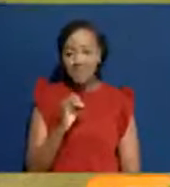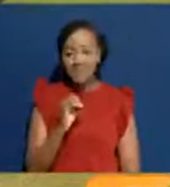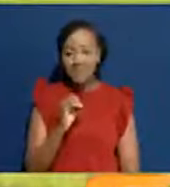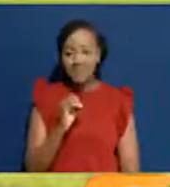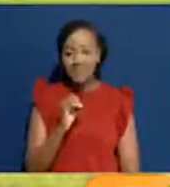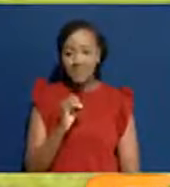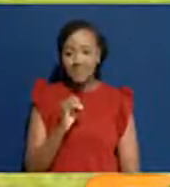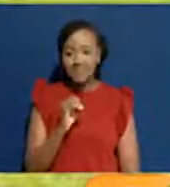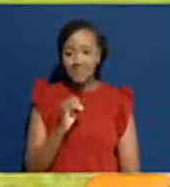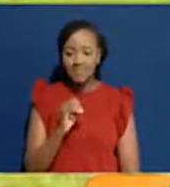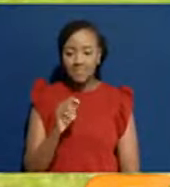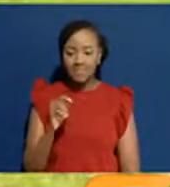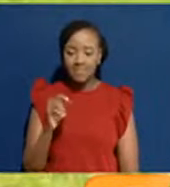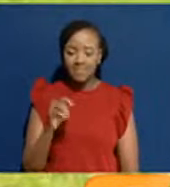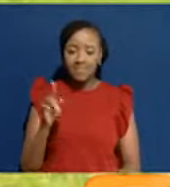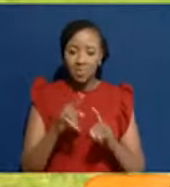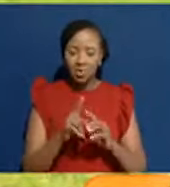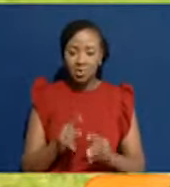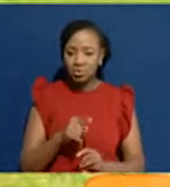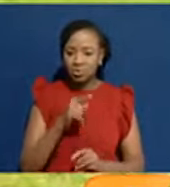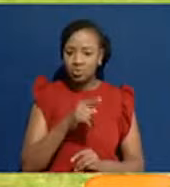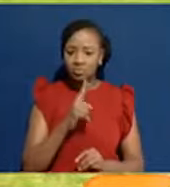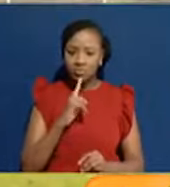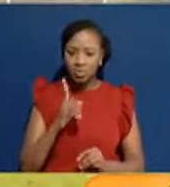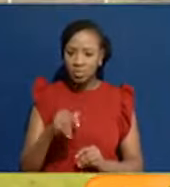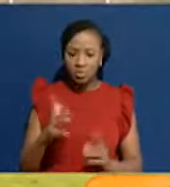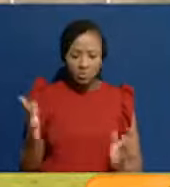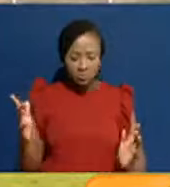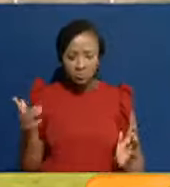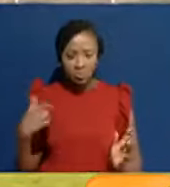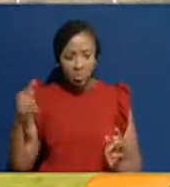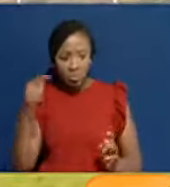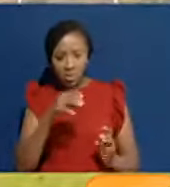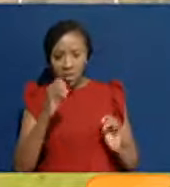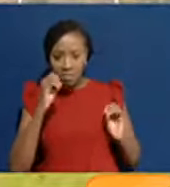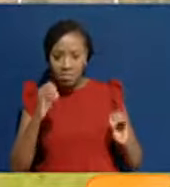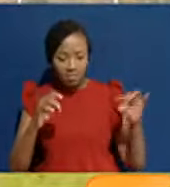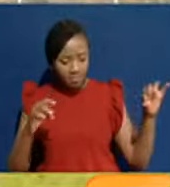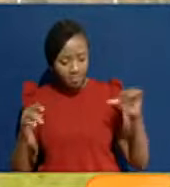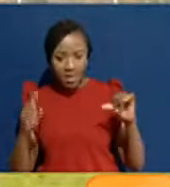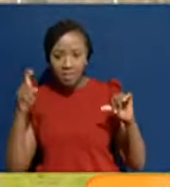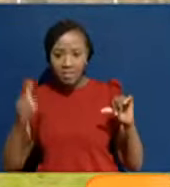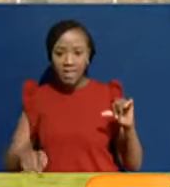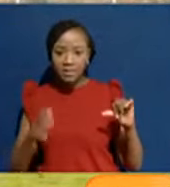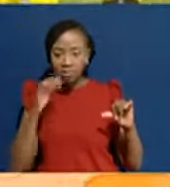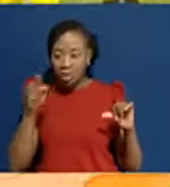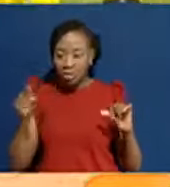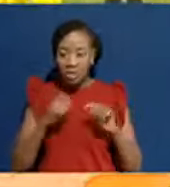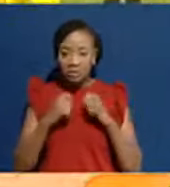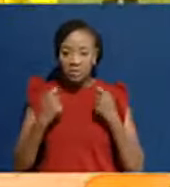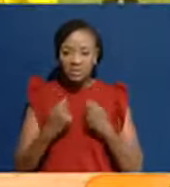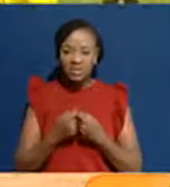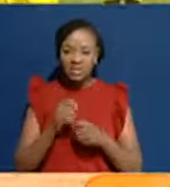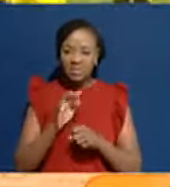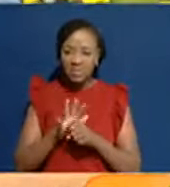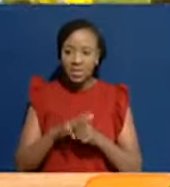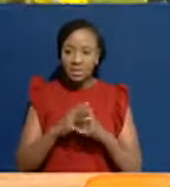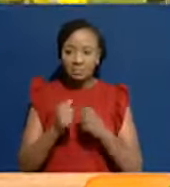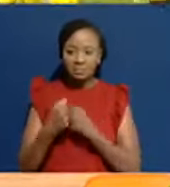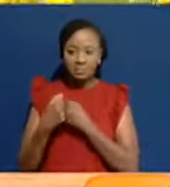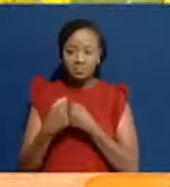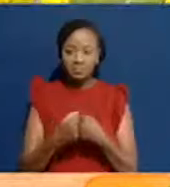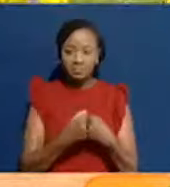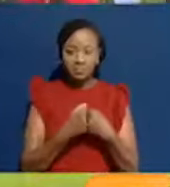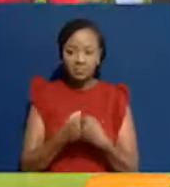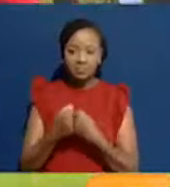Kibera players boycotted the match, demanding their unpaid dues. The team has been hit by a mass exodus of senior players